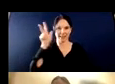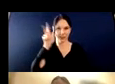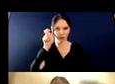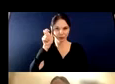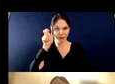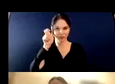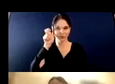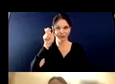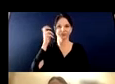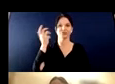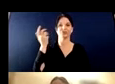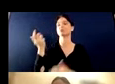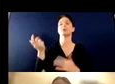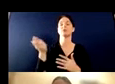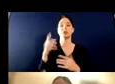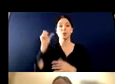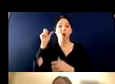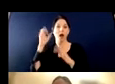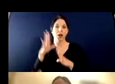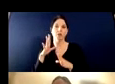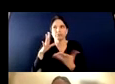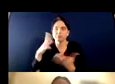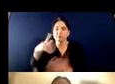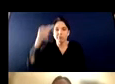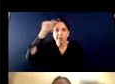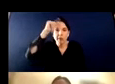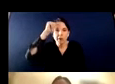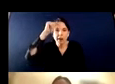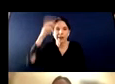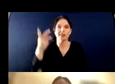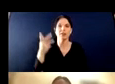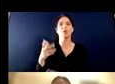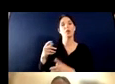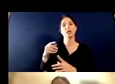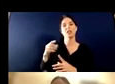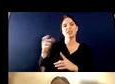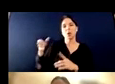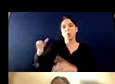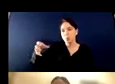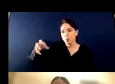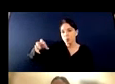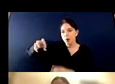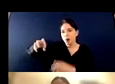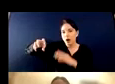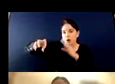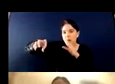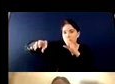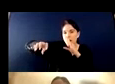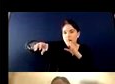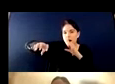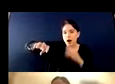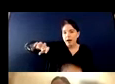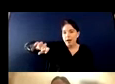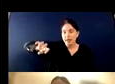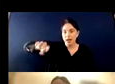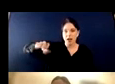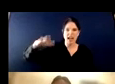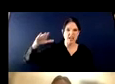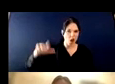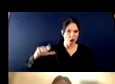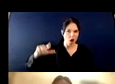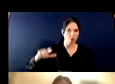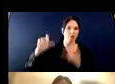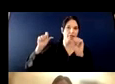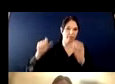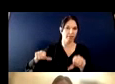the audiologist, in theory, would start by turning the volume down as quiet, as low as it can go. Okay,